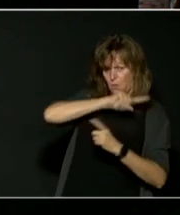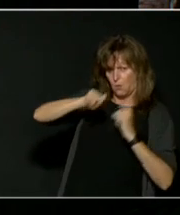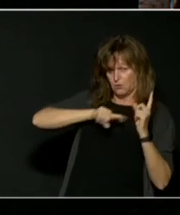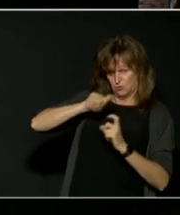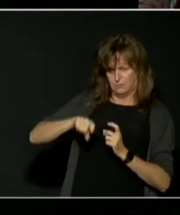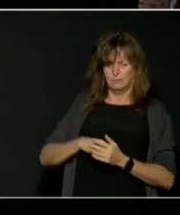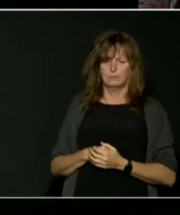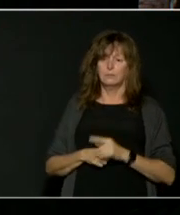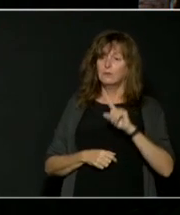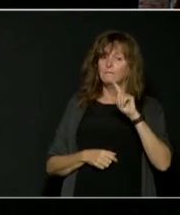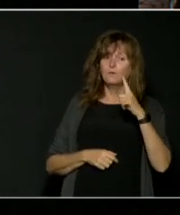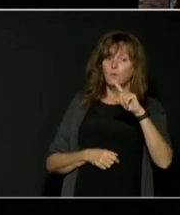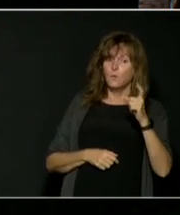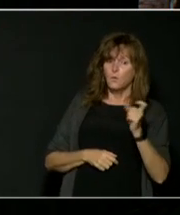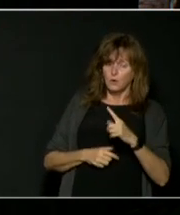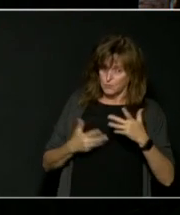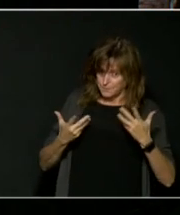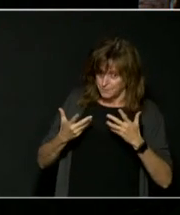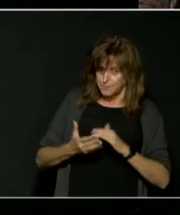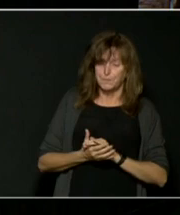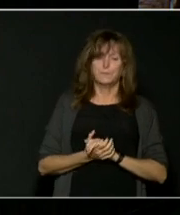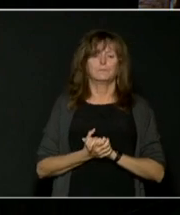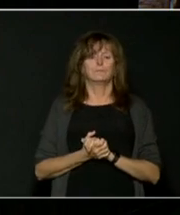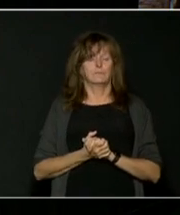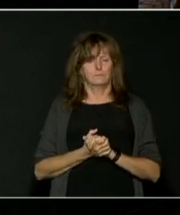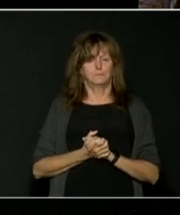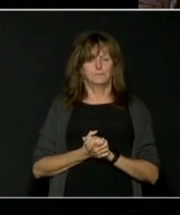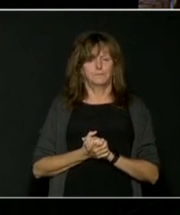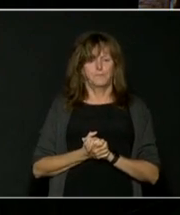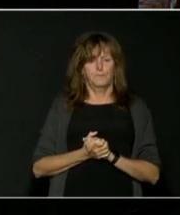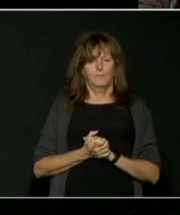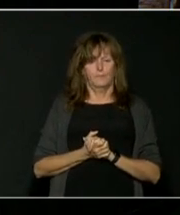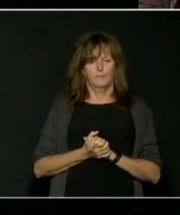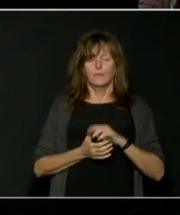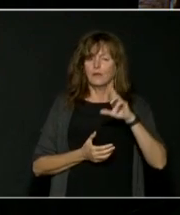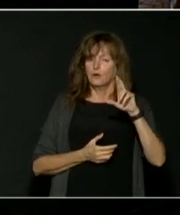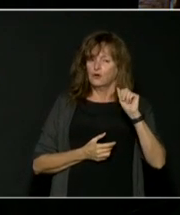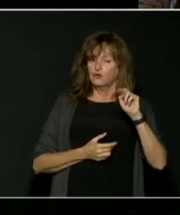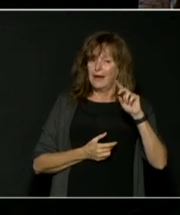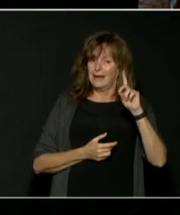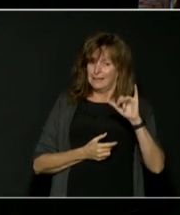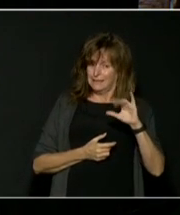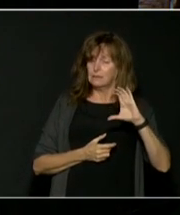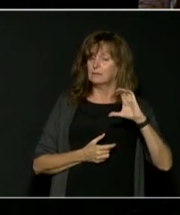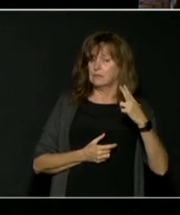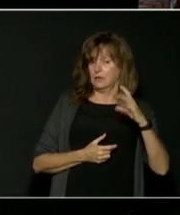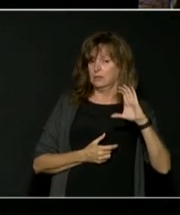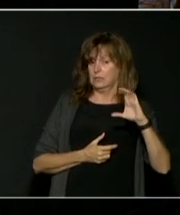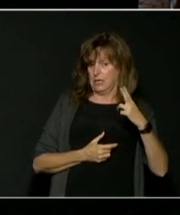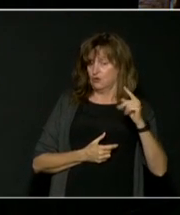please. Your first question comes from Randy Rath with CHCH TV. Please go ahead.